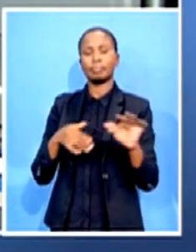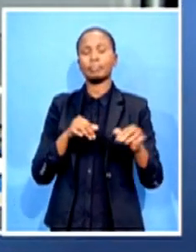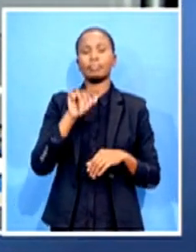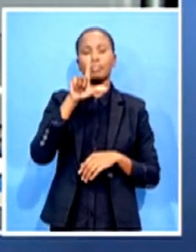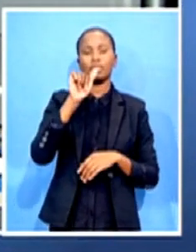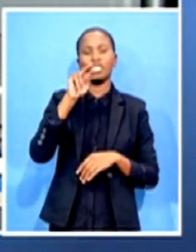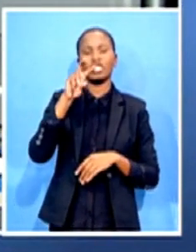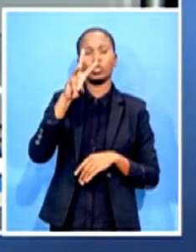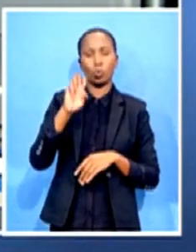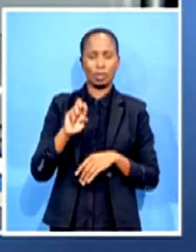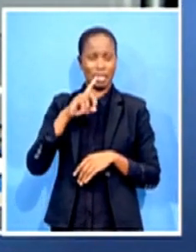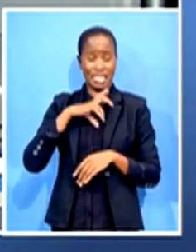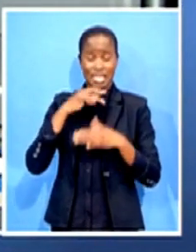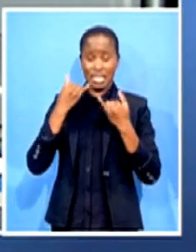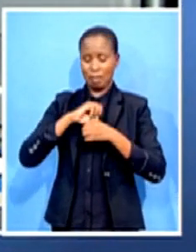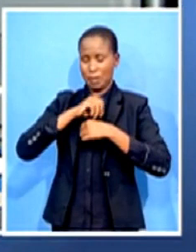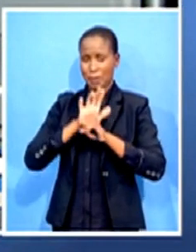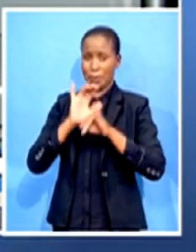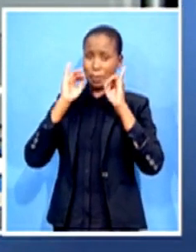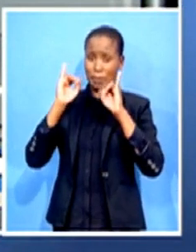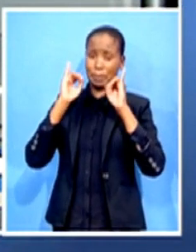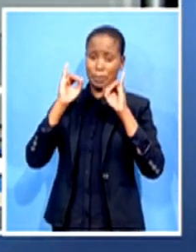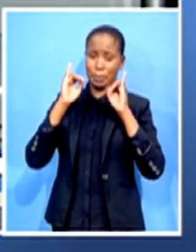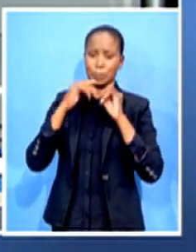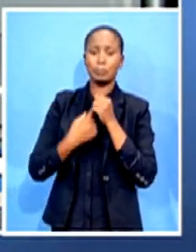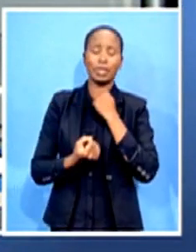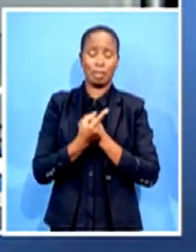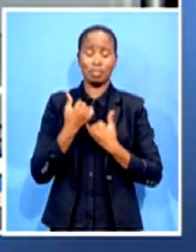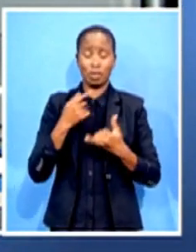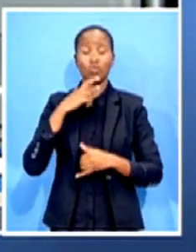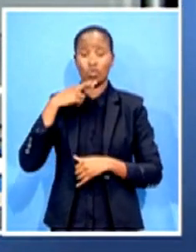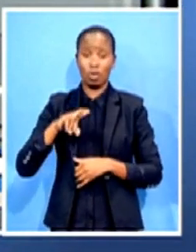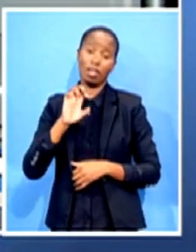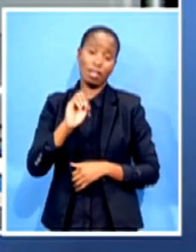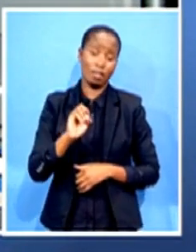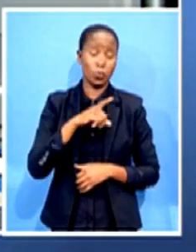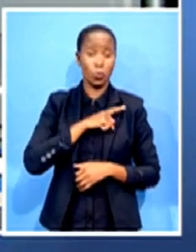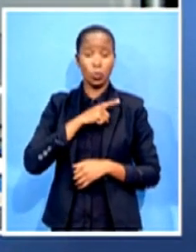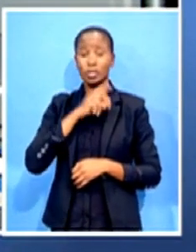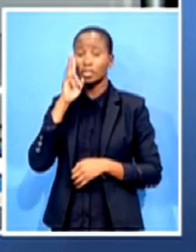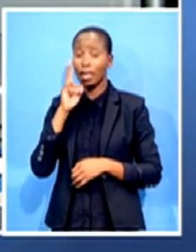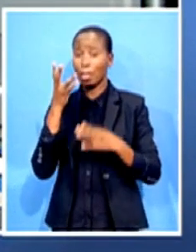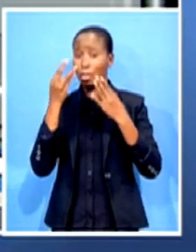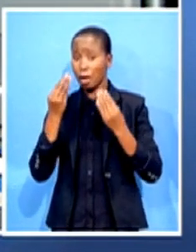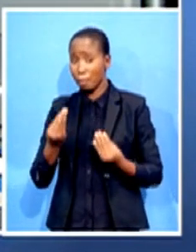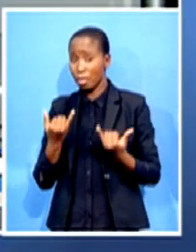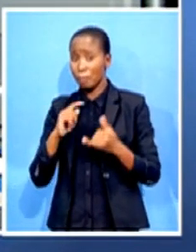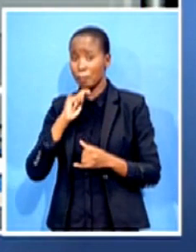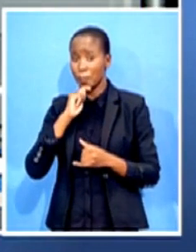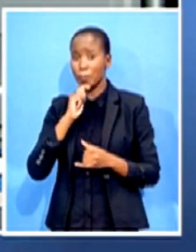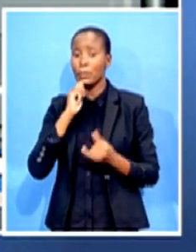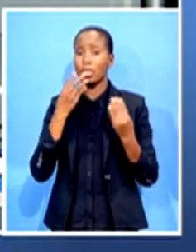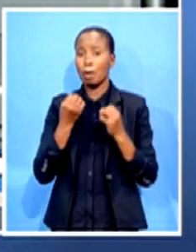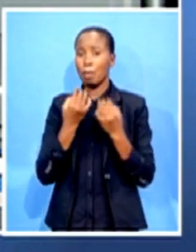apparent, isn't it? It's all too real. When you look at the numbers this morning, we woke up to numbers of 50,000